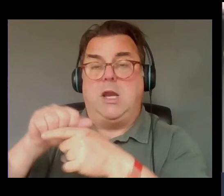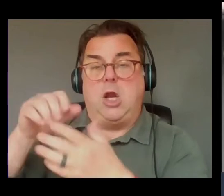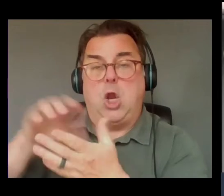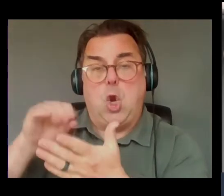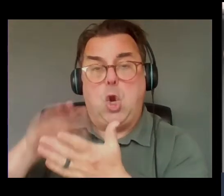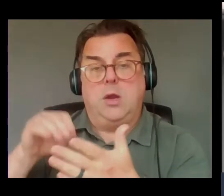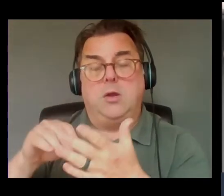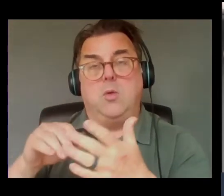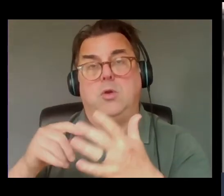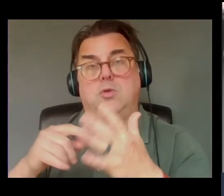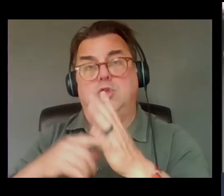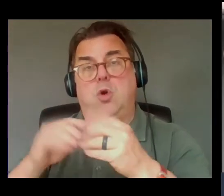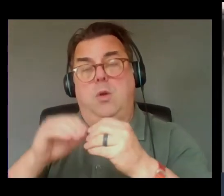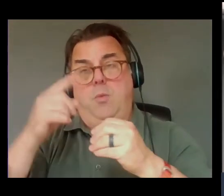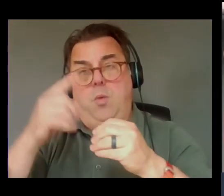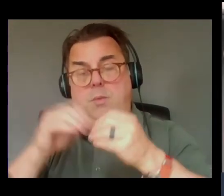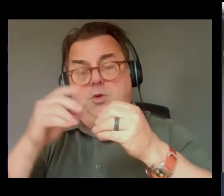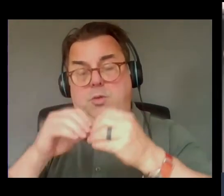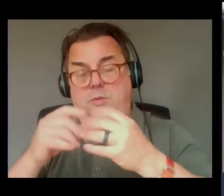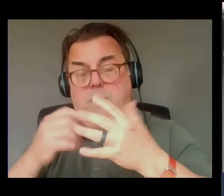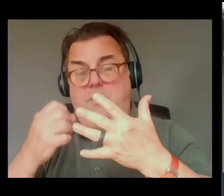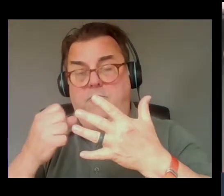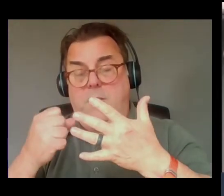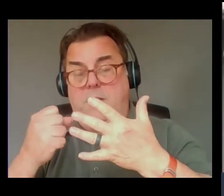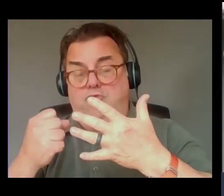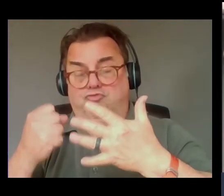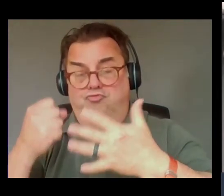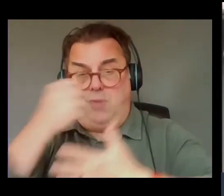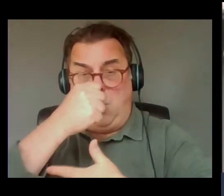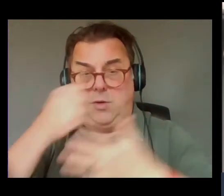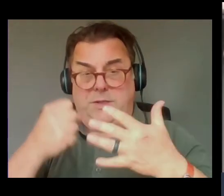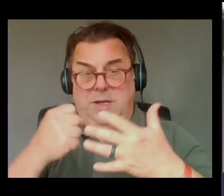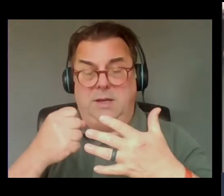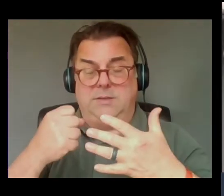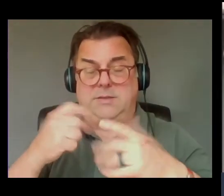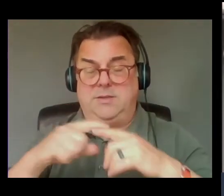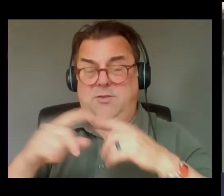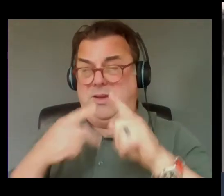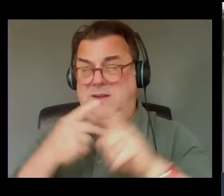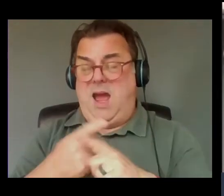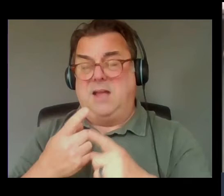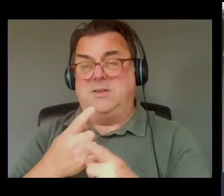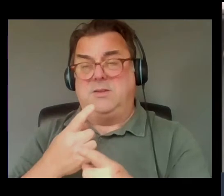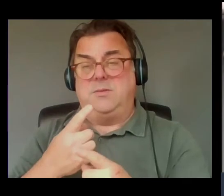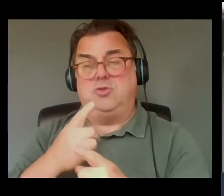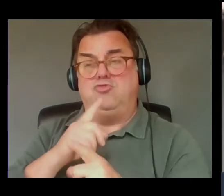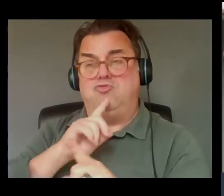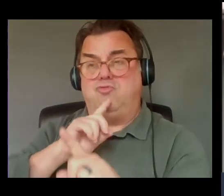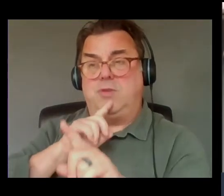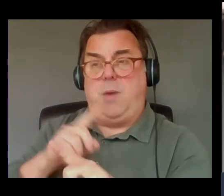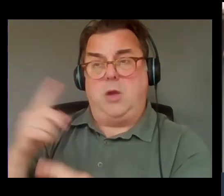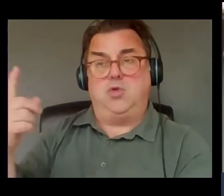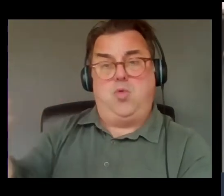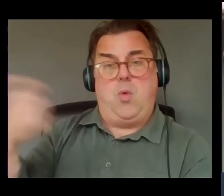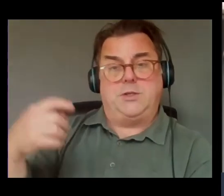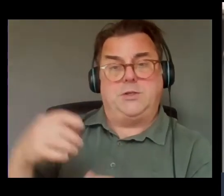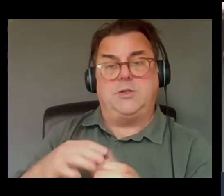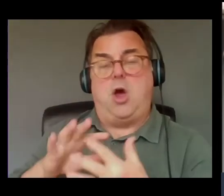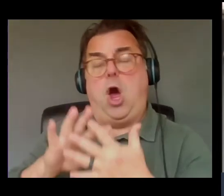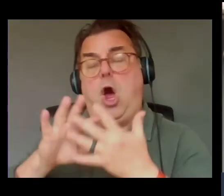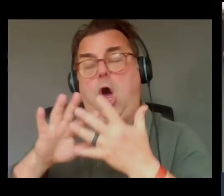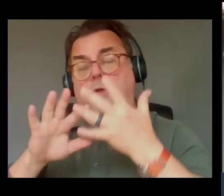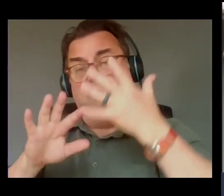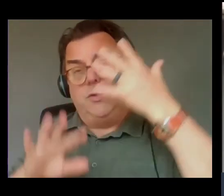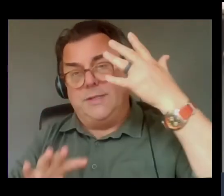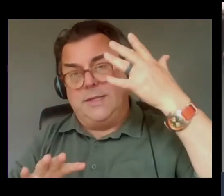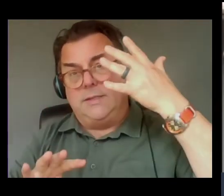pages. There's going to be model deployment and other kinds of serving, because to respond to users, respond to queries. All of these different things